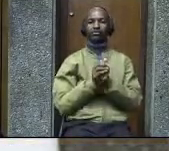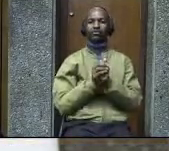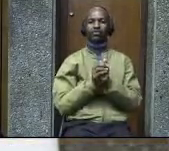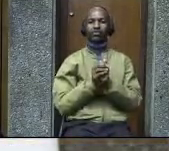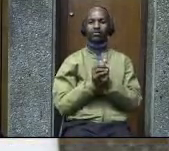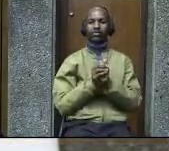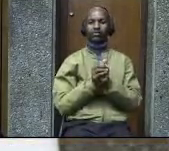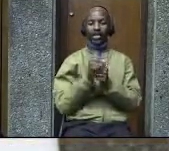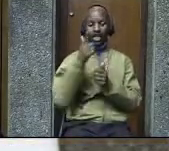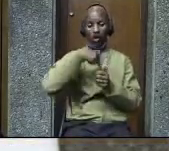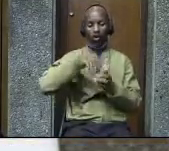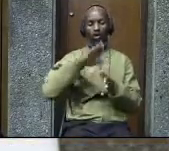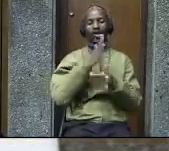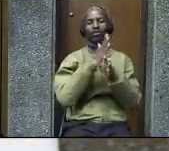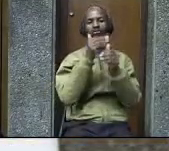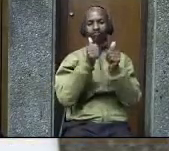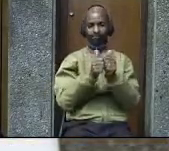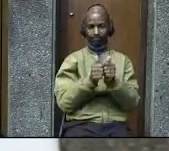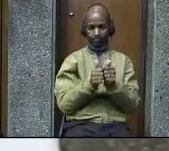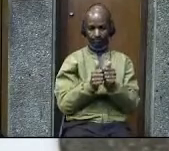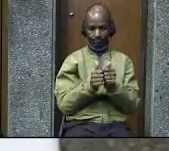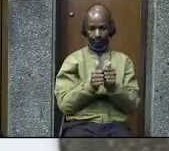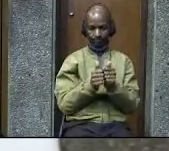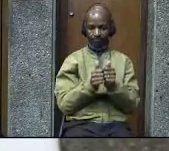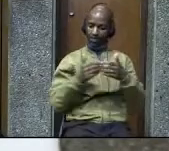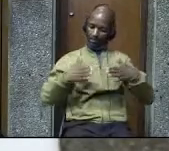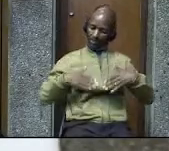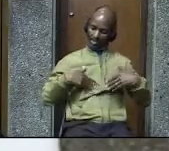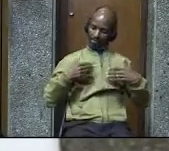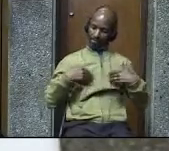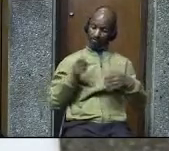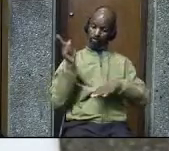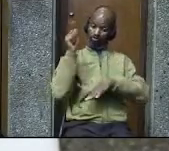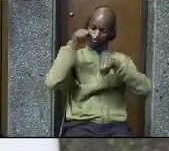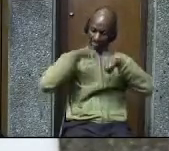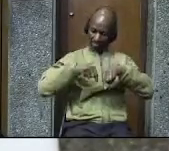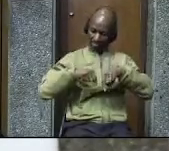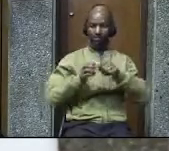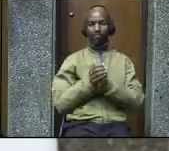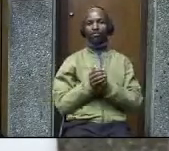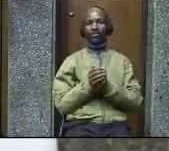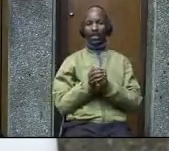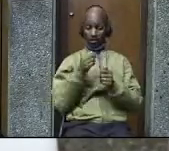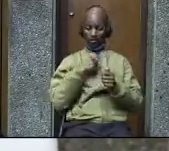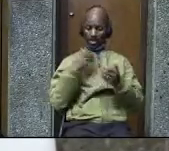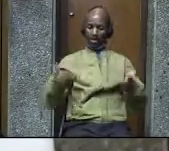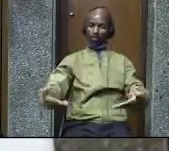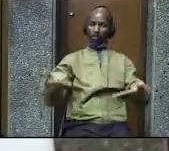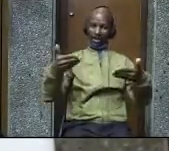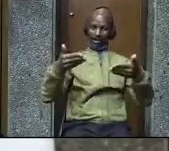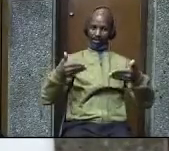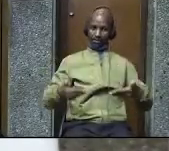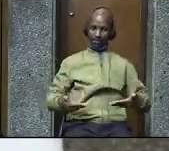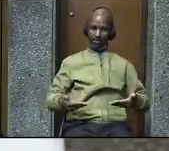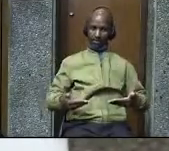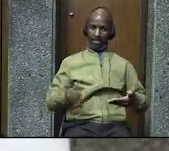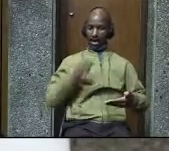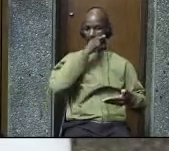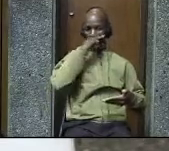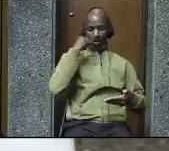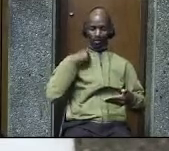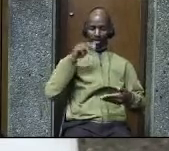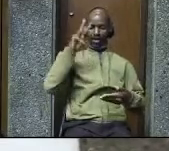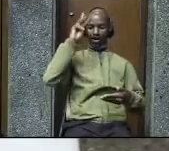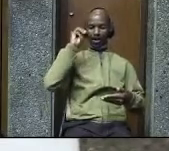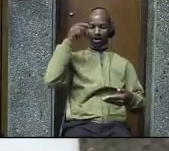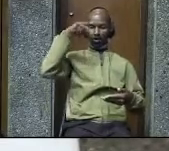ha mo le be ke tsamang le bona ke thabetse letsatsi la ka sheko le nna ke amohelehile nna ke maliphoto